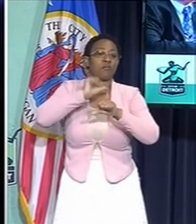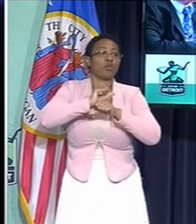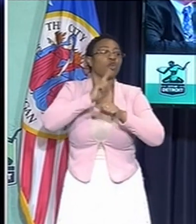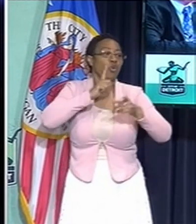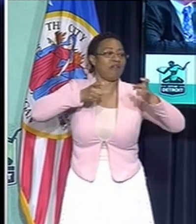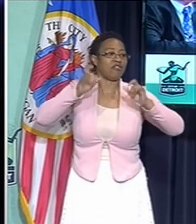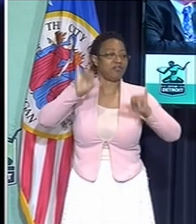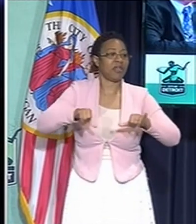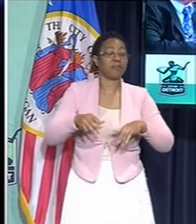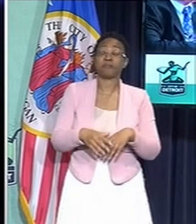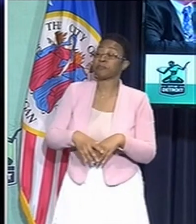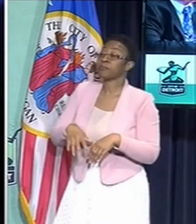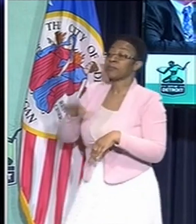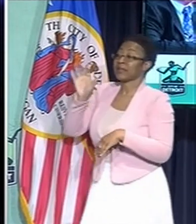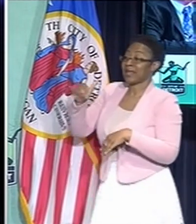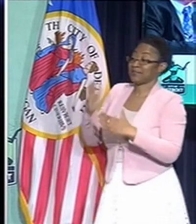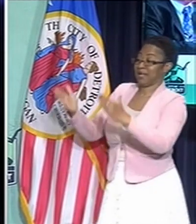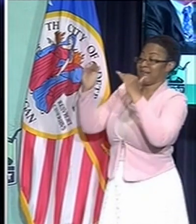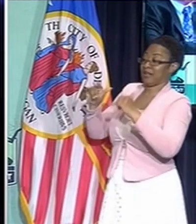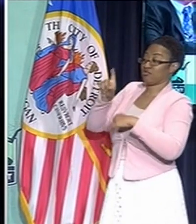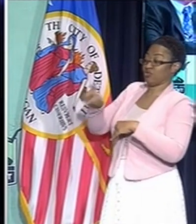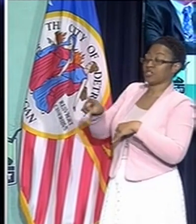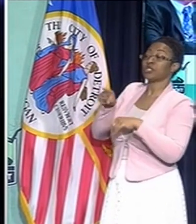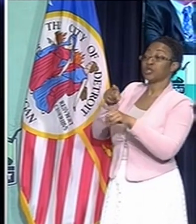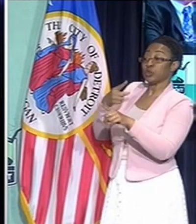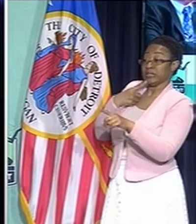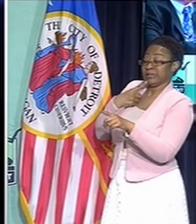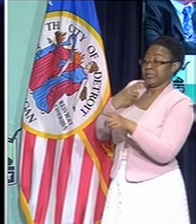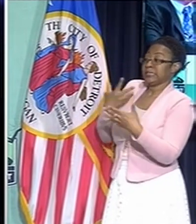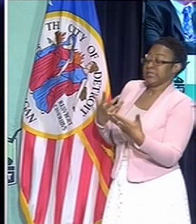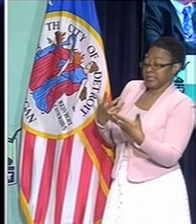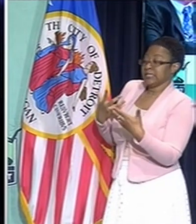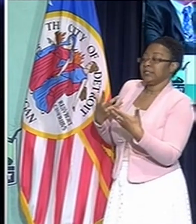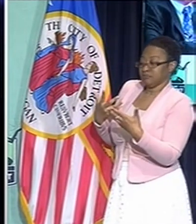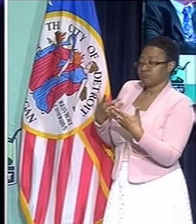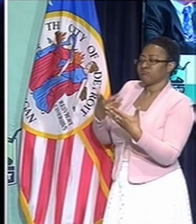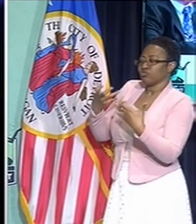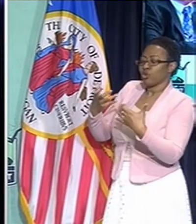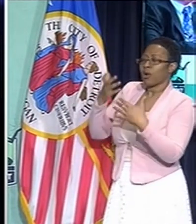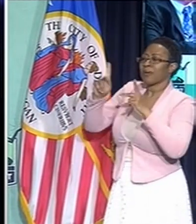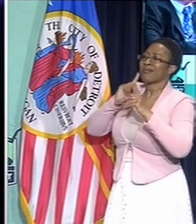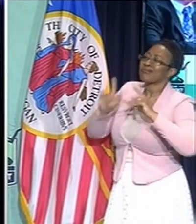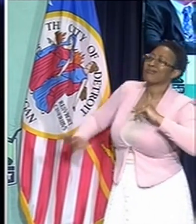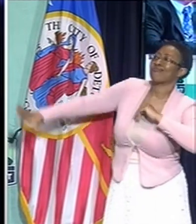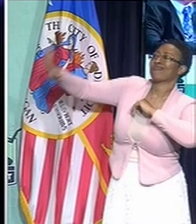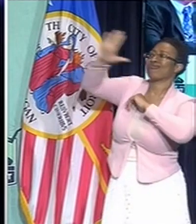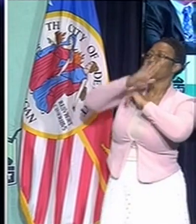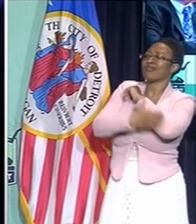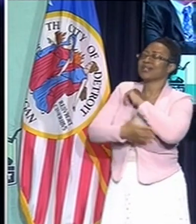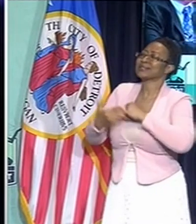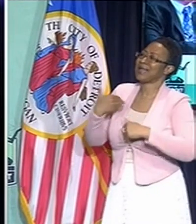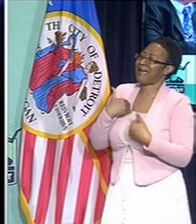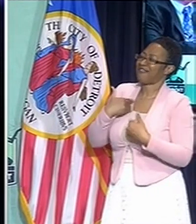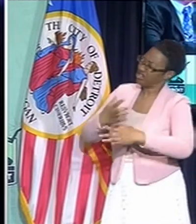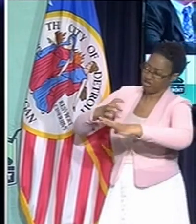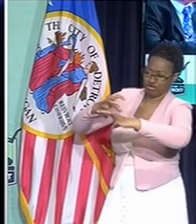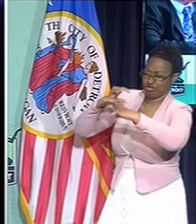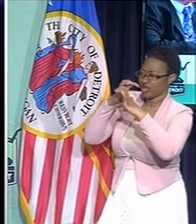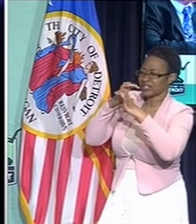handle this. Okay, and that brings me to my next question. You'd said that you want people across the country say that Detroit has the